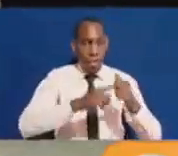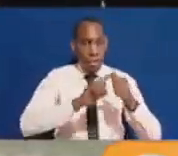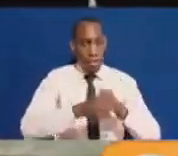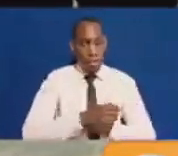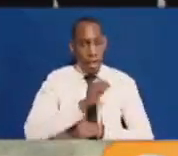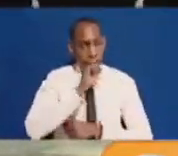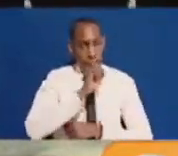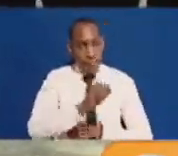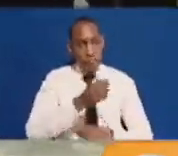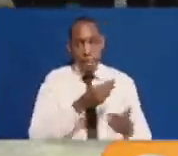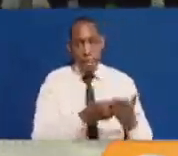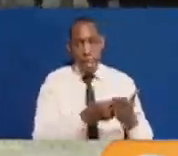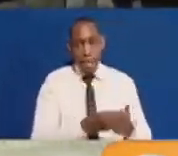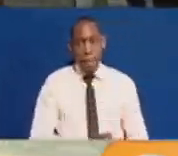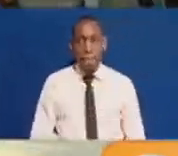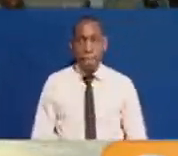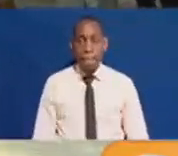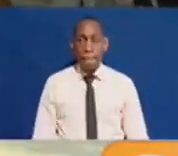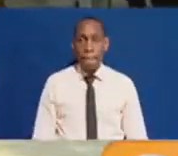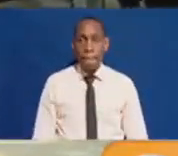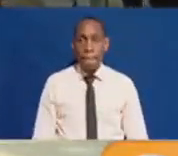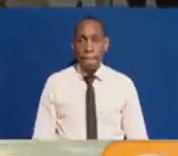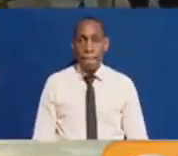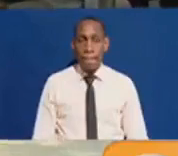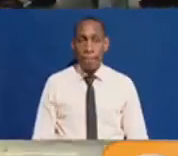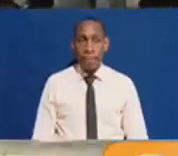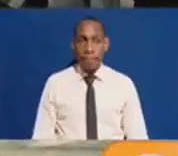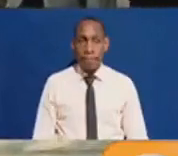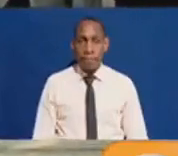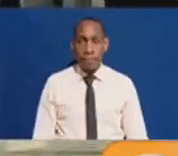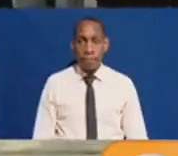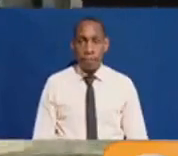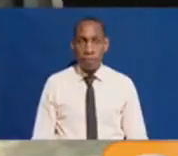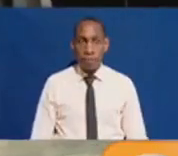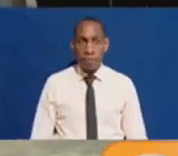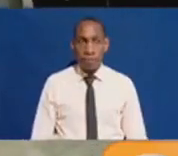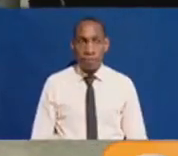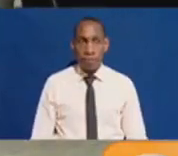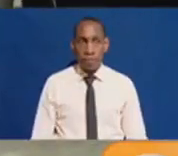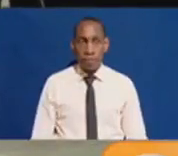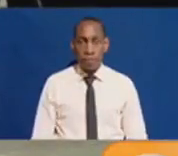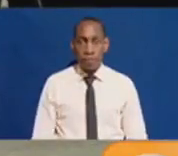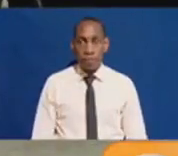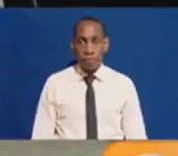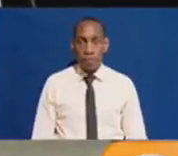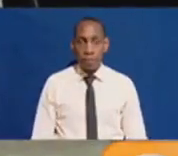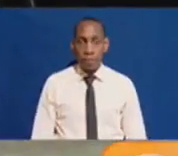6,500 shillings. Serfine Achieng Ouma, Citizen TV.